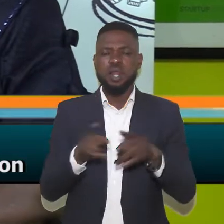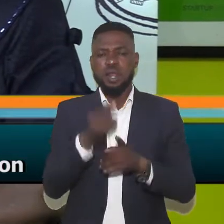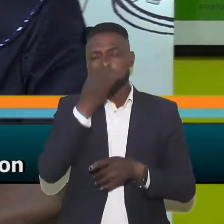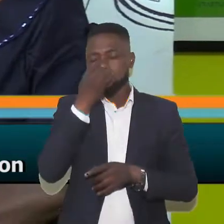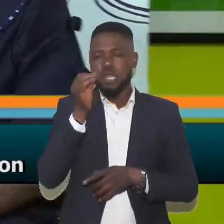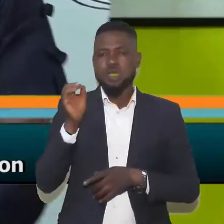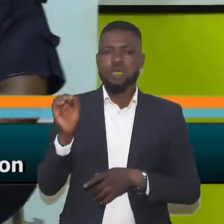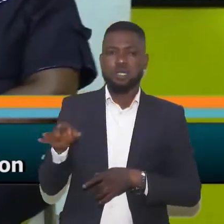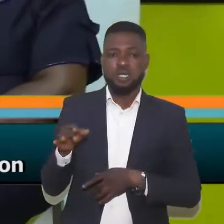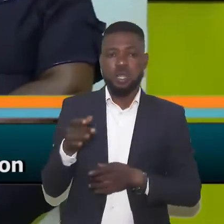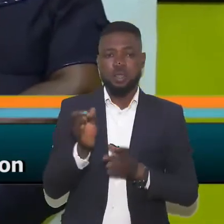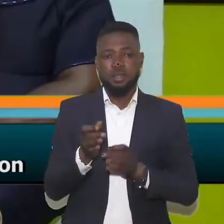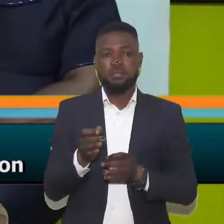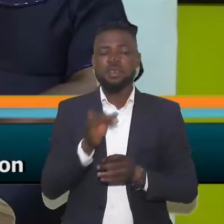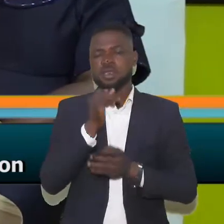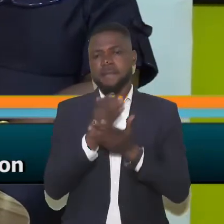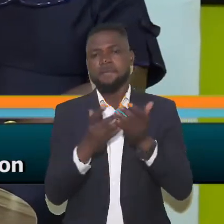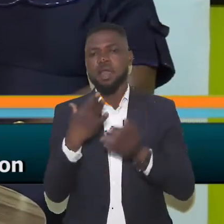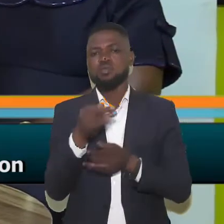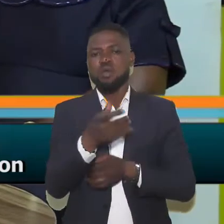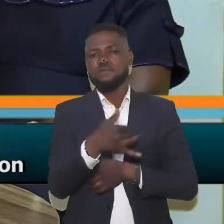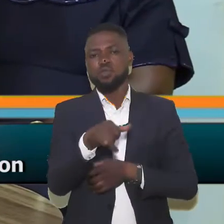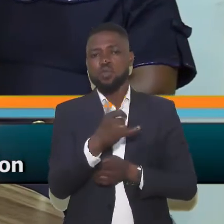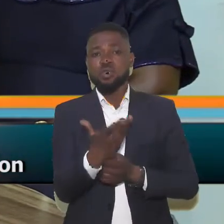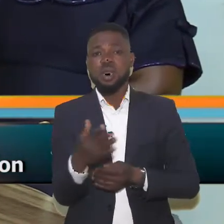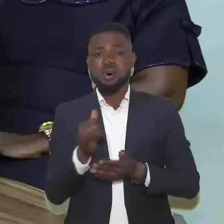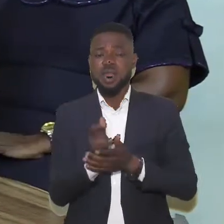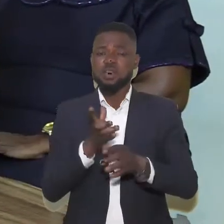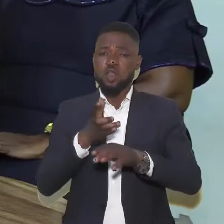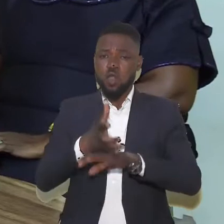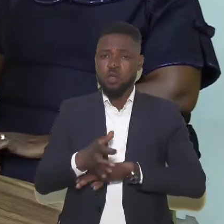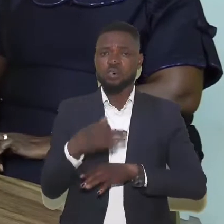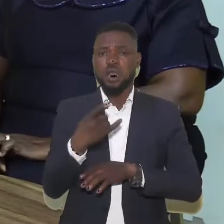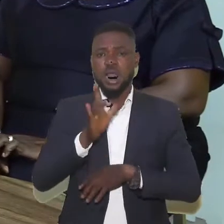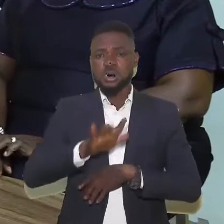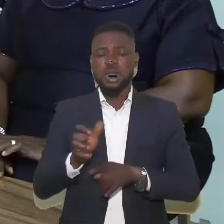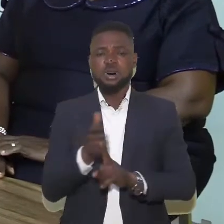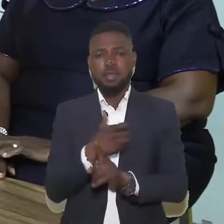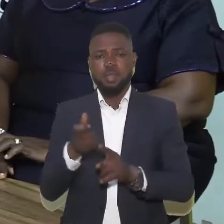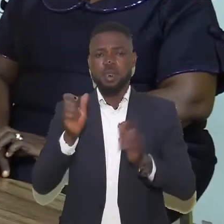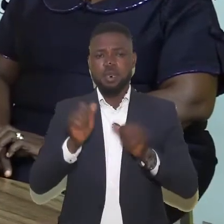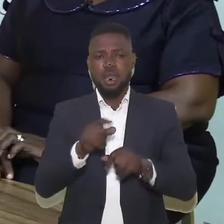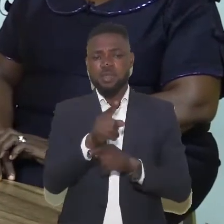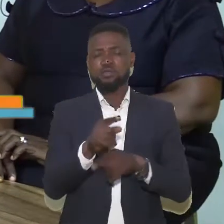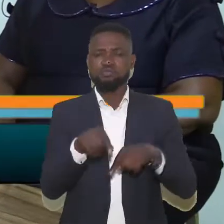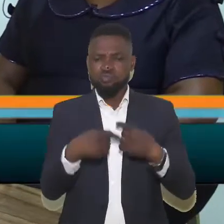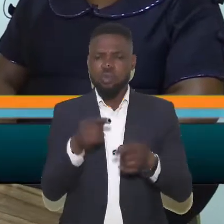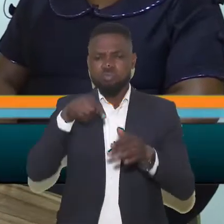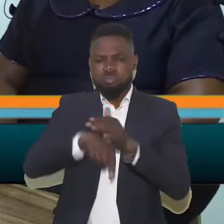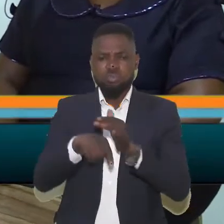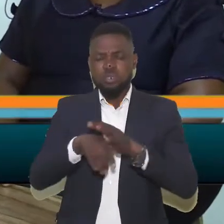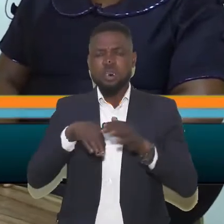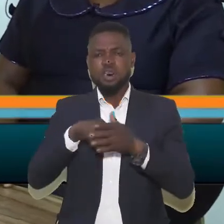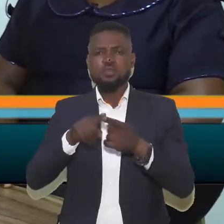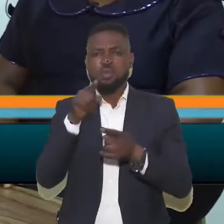like neglect, if I get it correctly, Yes. is part of those things that causes Yes. child abuse. Yes, definitely. Can you kind of go